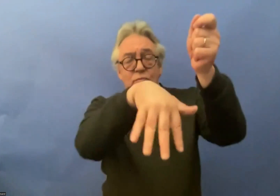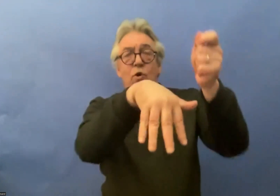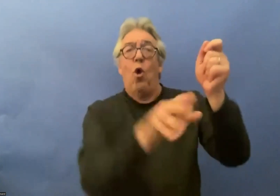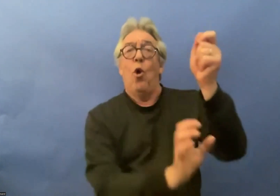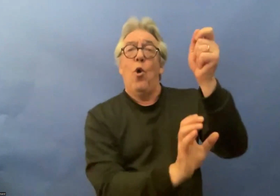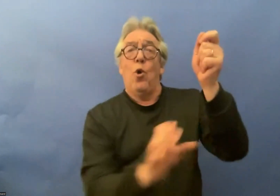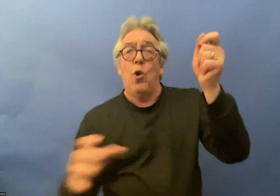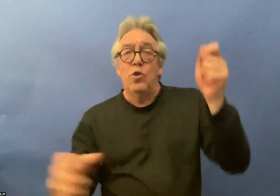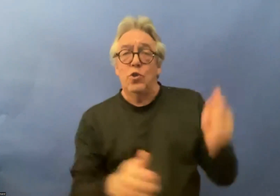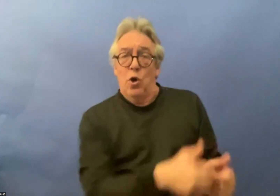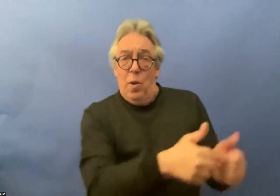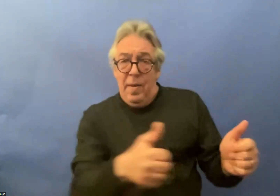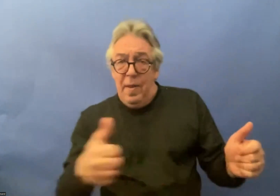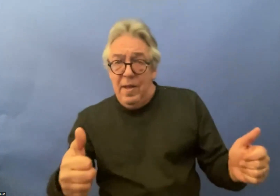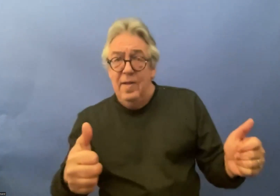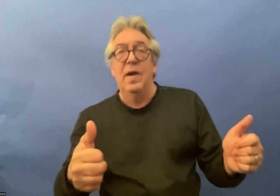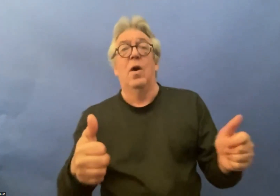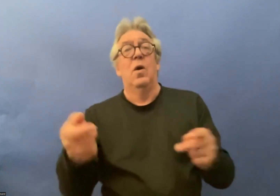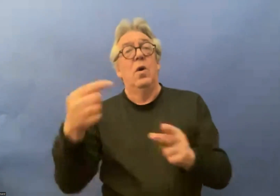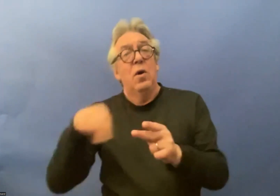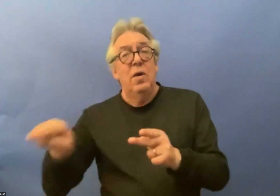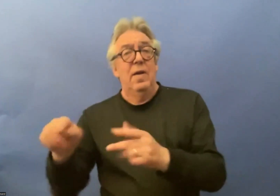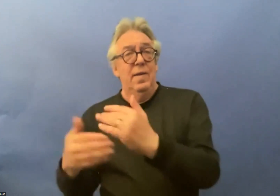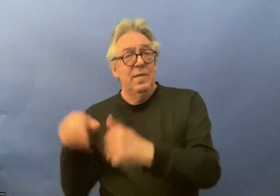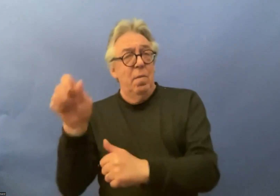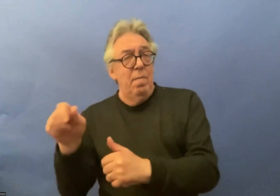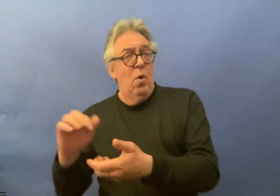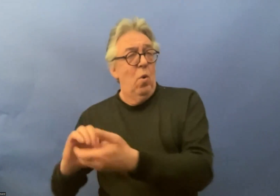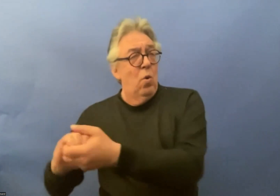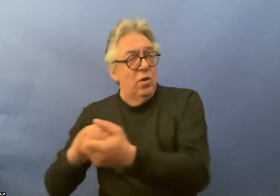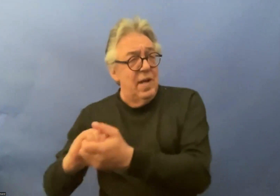the organizations of persons with disabilities.